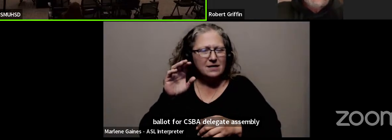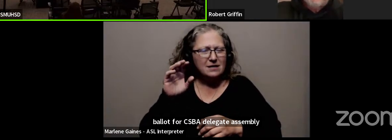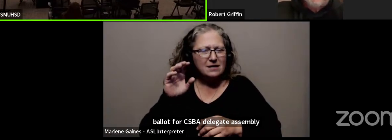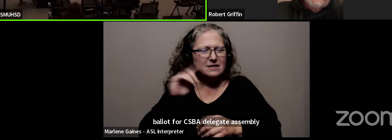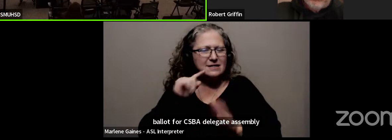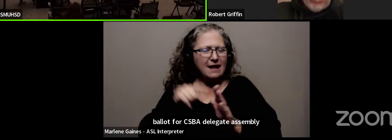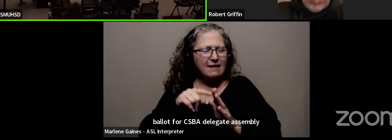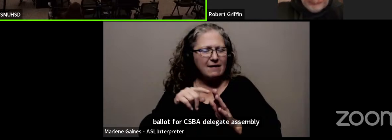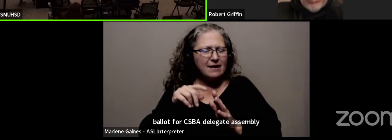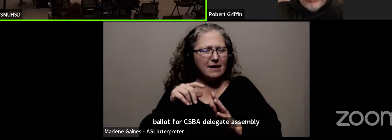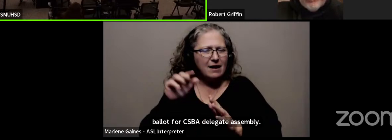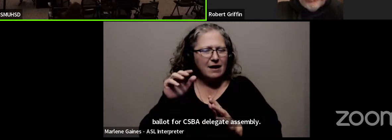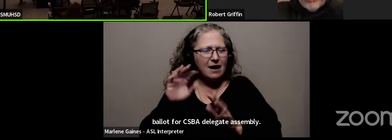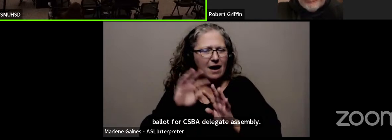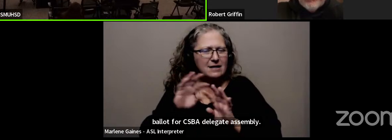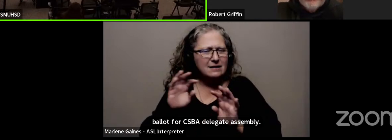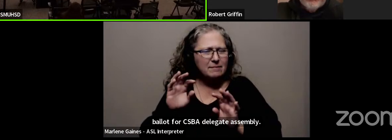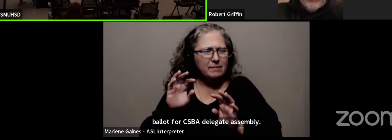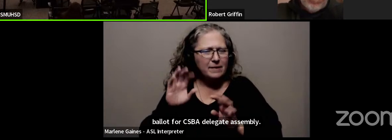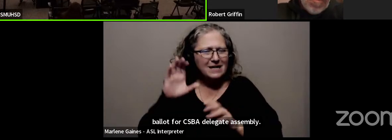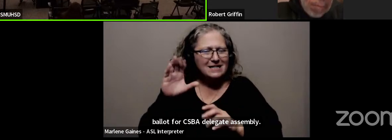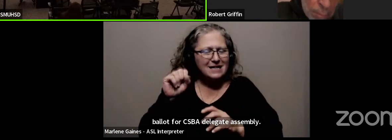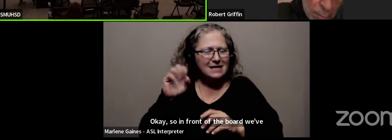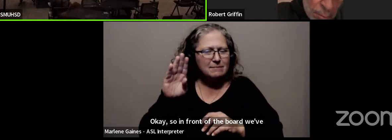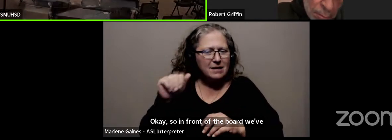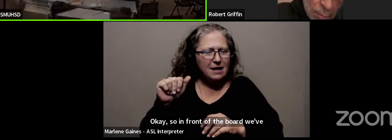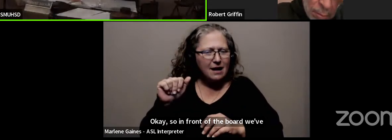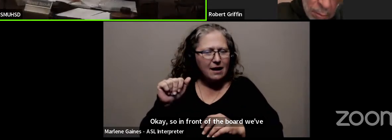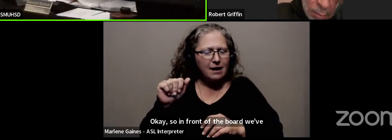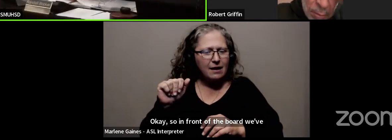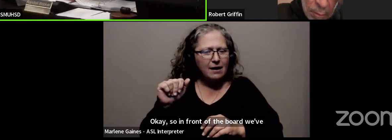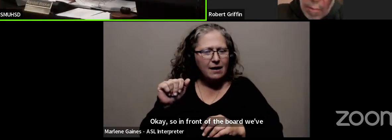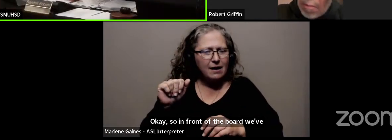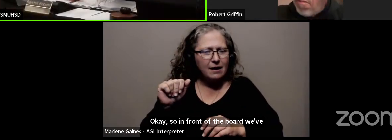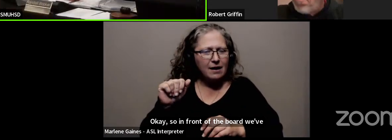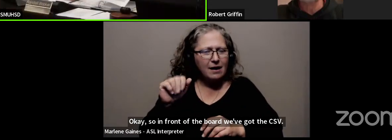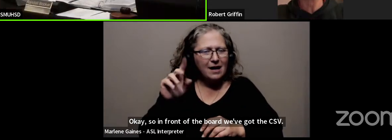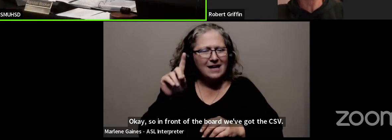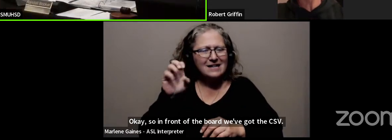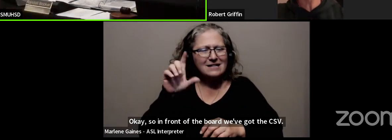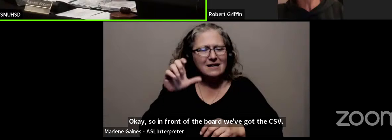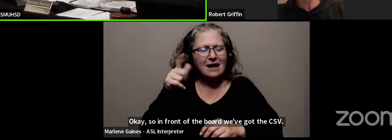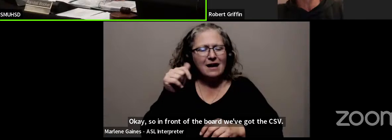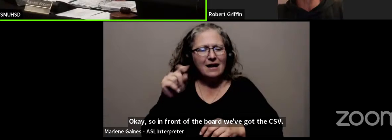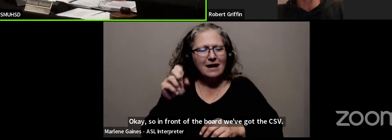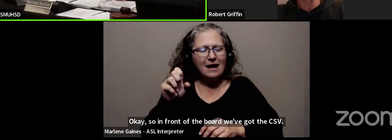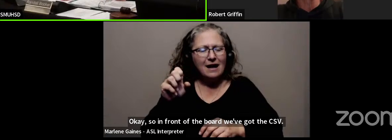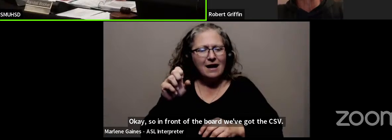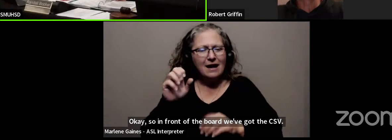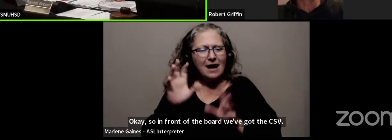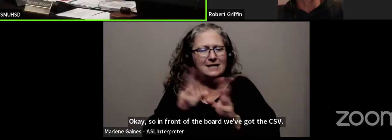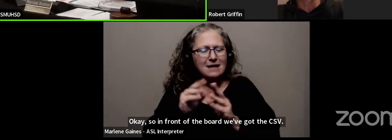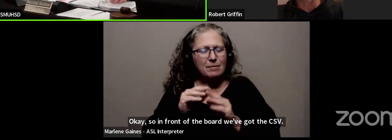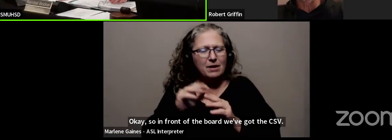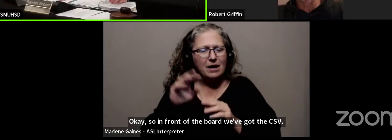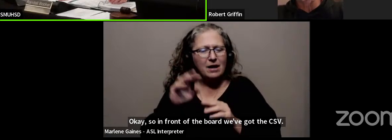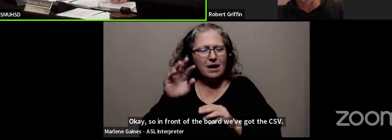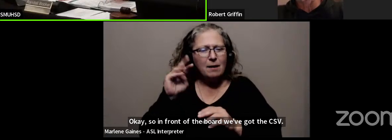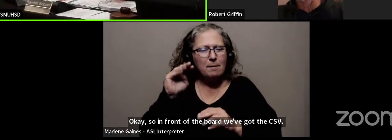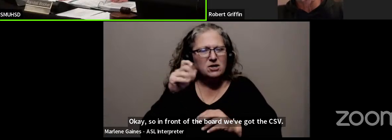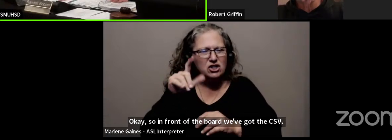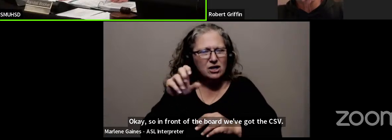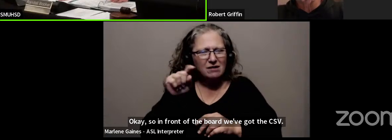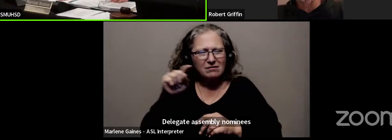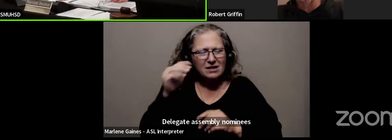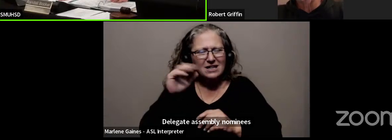front of the board, we've got the CSBA Delegate Assembly nominees Chelsea Bonini, Sophia